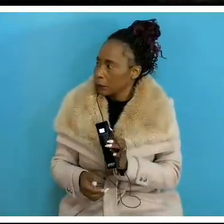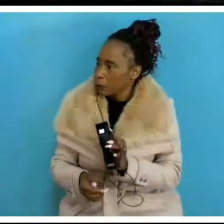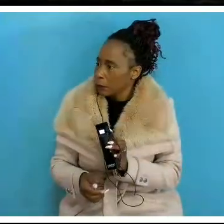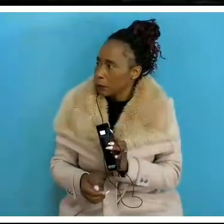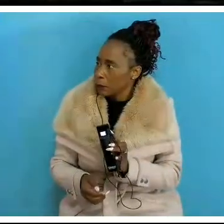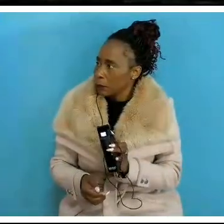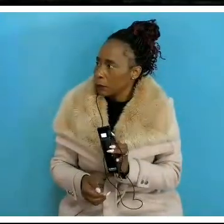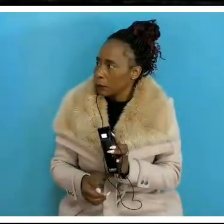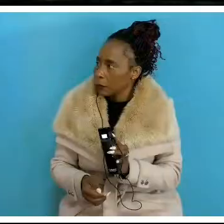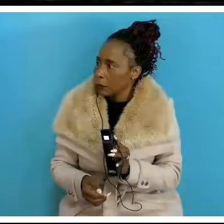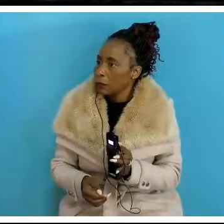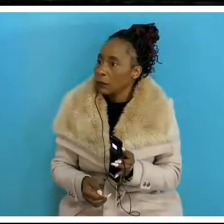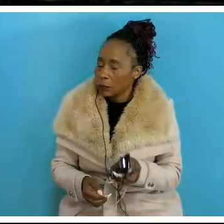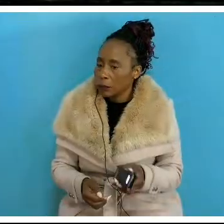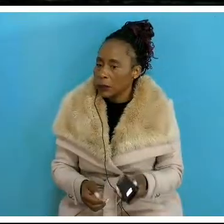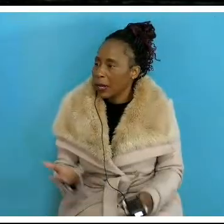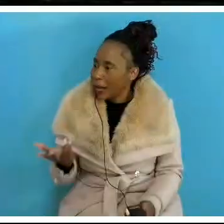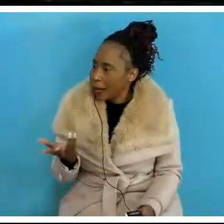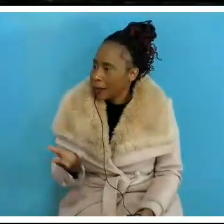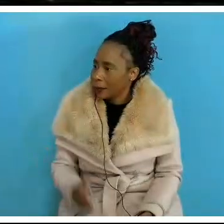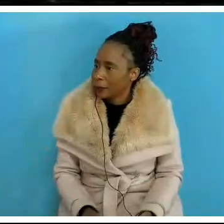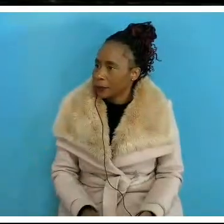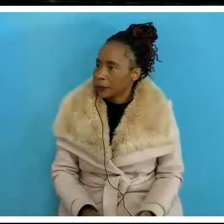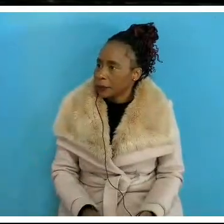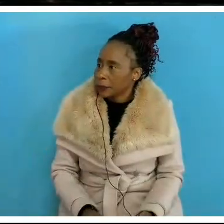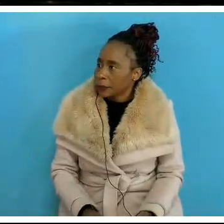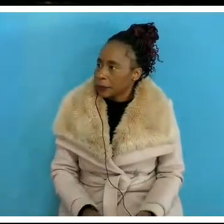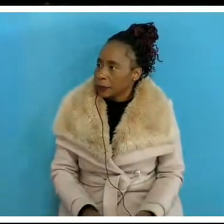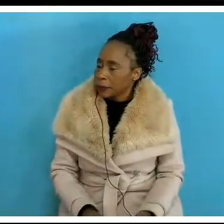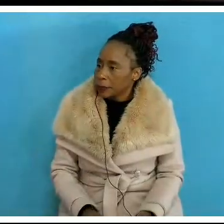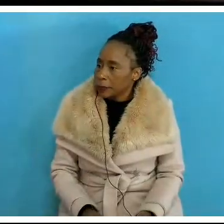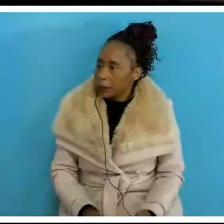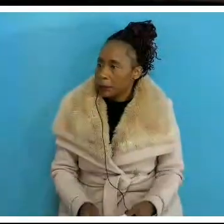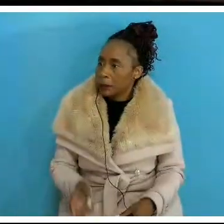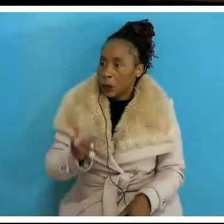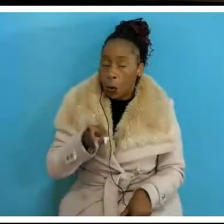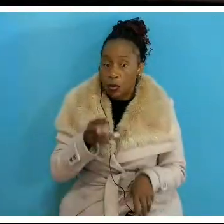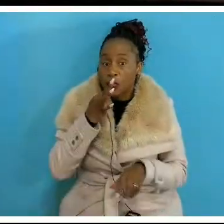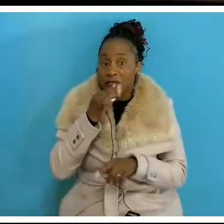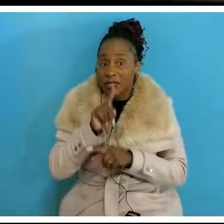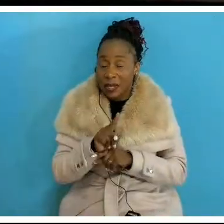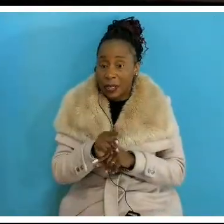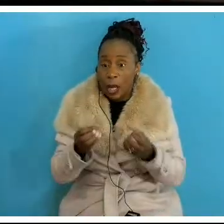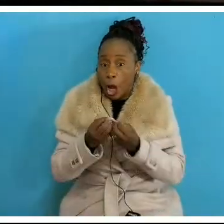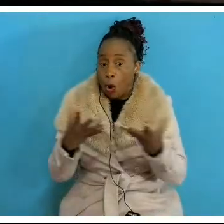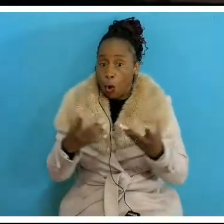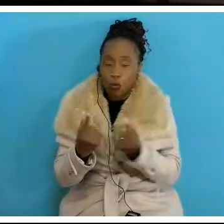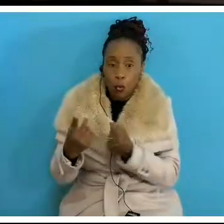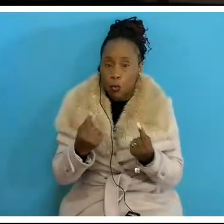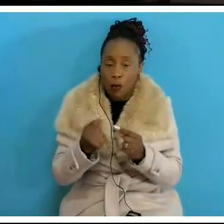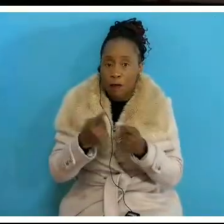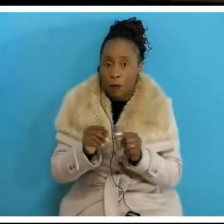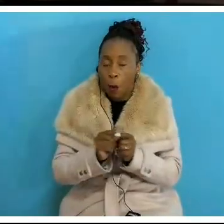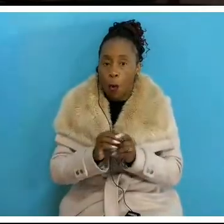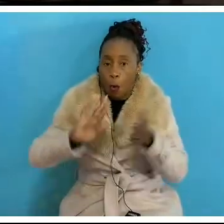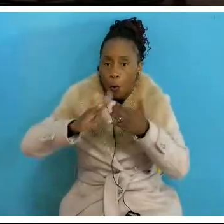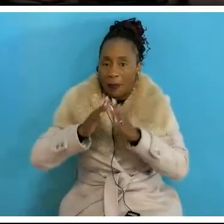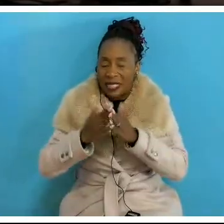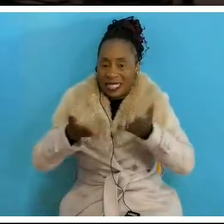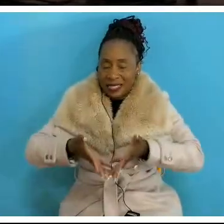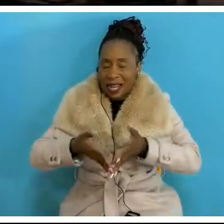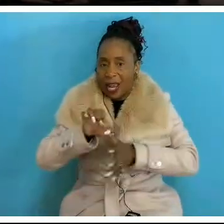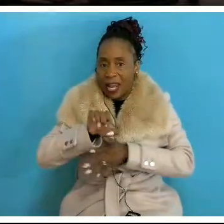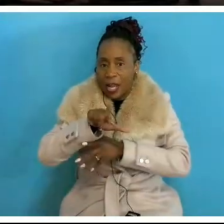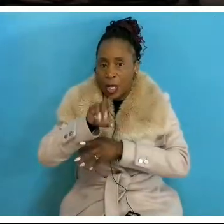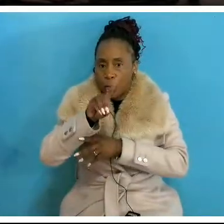in Eldorado Park? Yes. And also, you say that you're doing a lot for the community of Eldorado Park. I